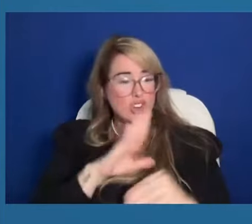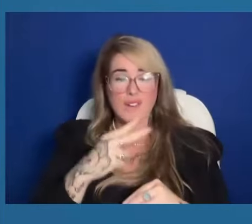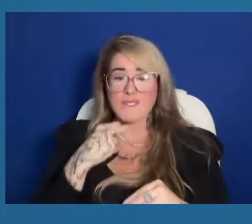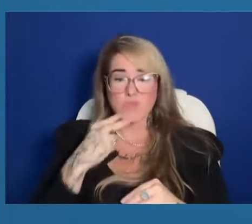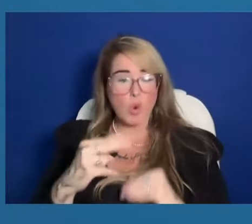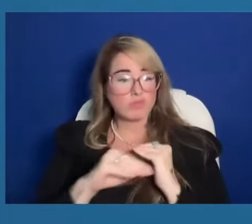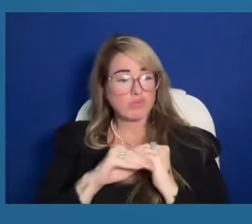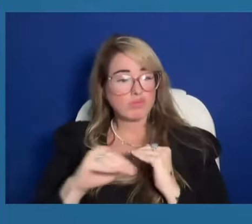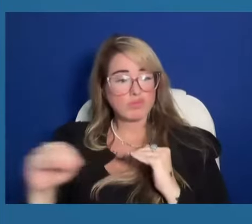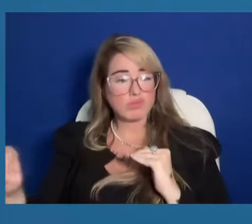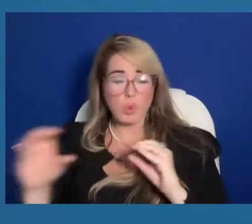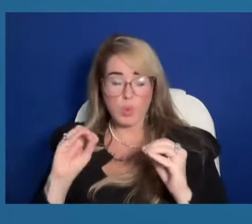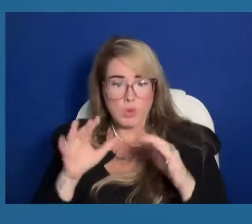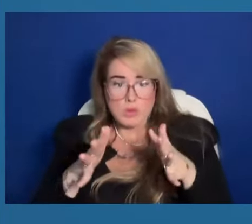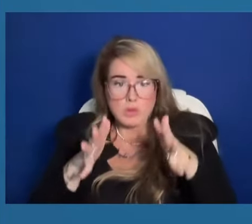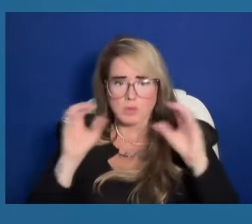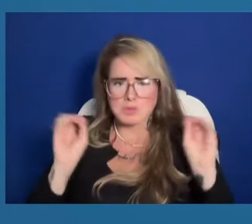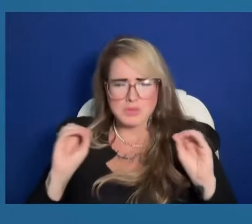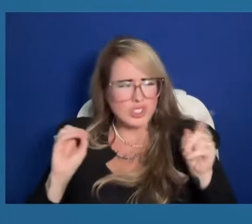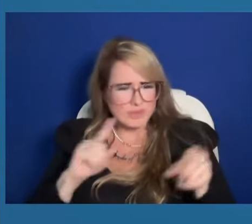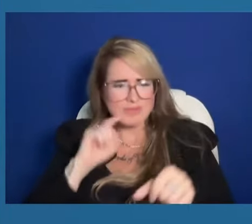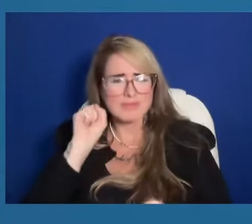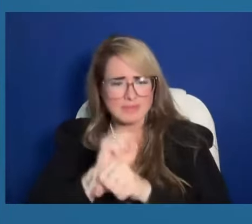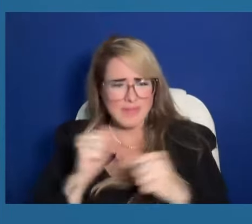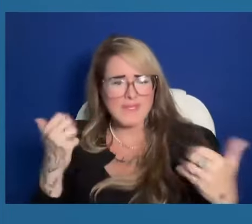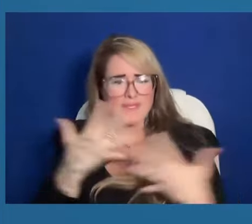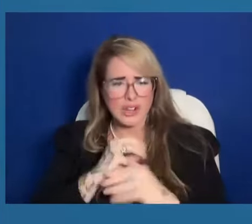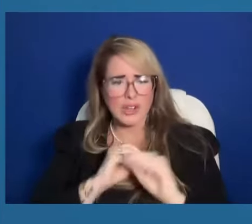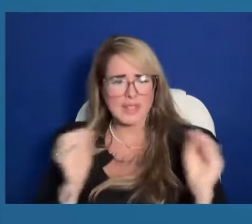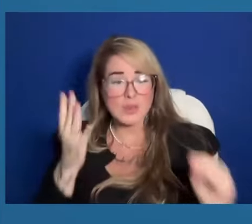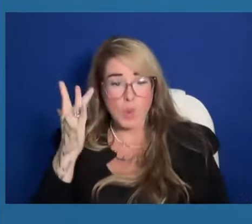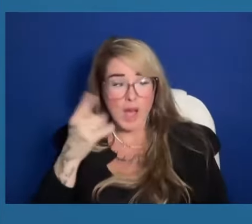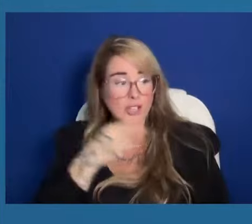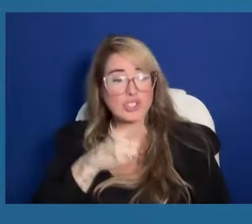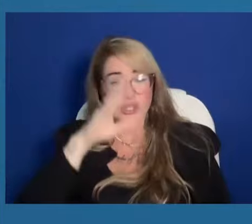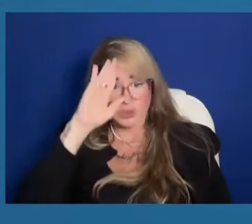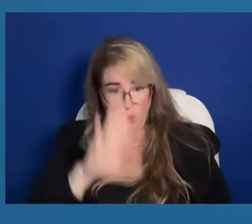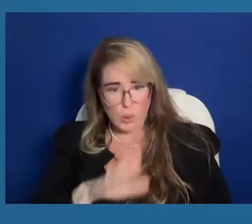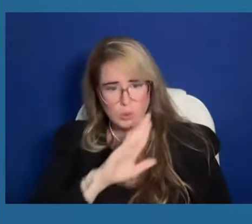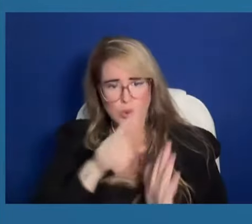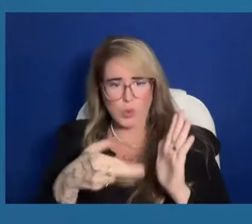tremble. She is fearless because she understands what her role is